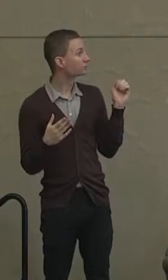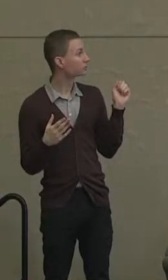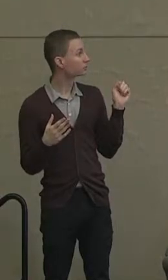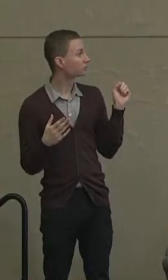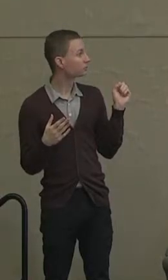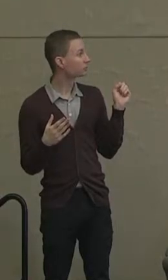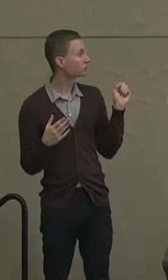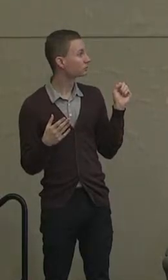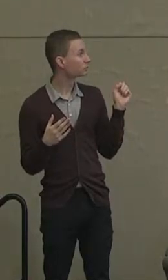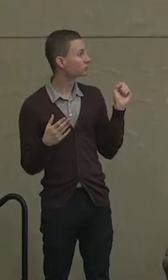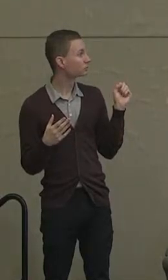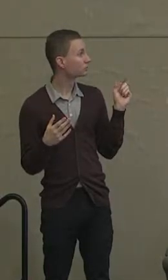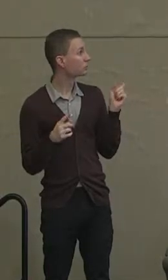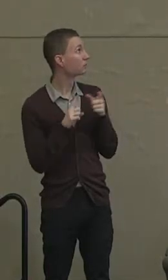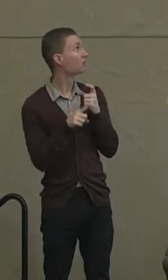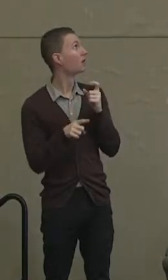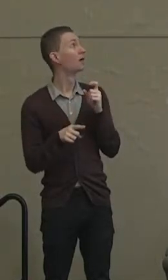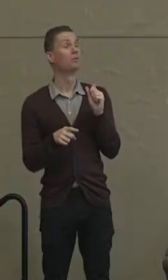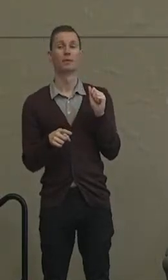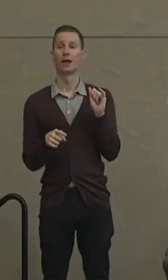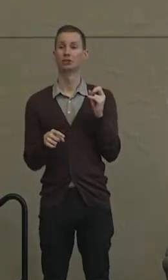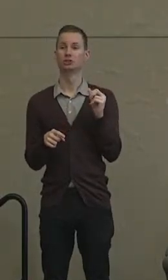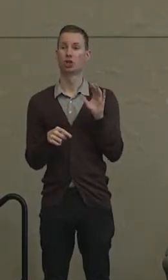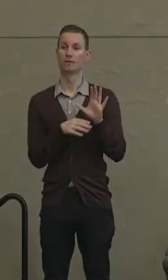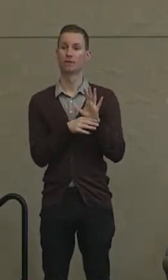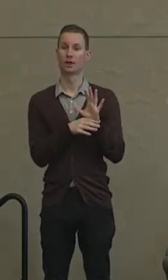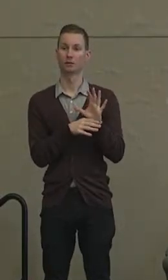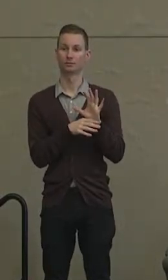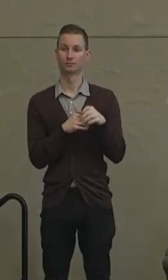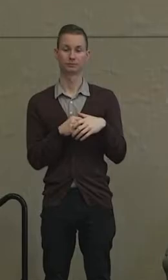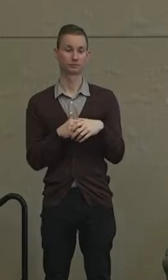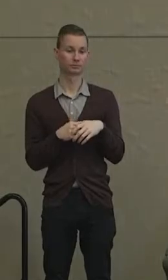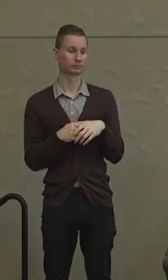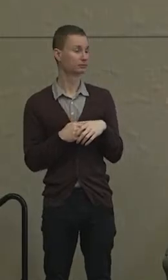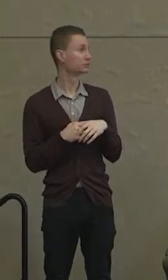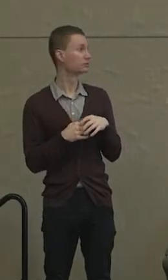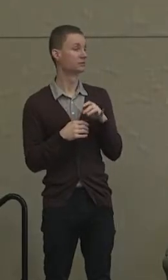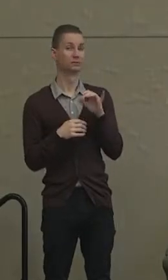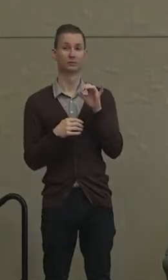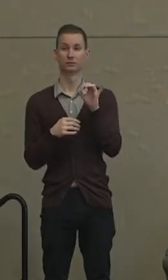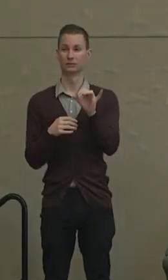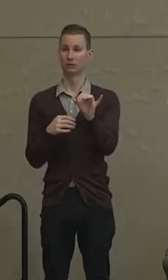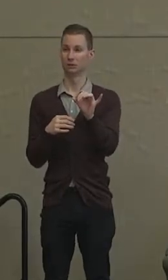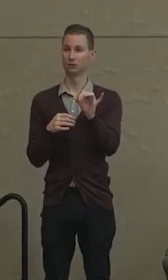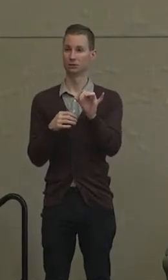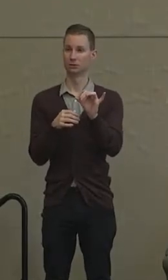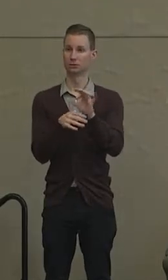And this is from Aisha's film, who I mentioned about Know the Rape documentary.